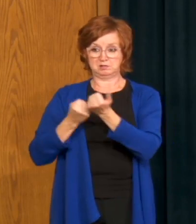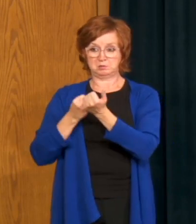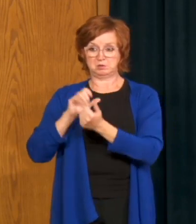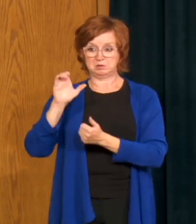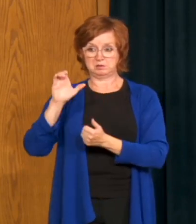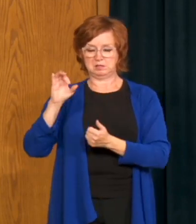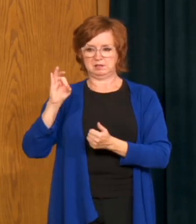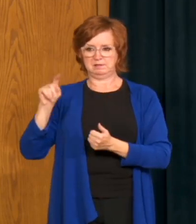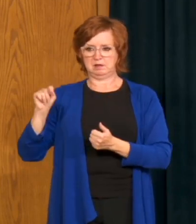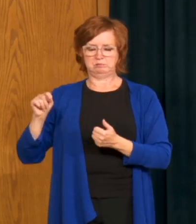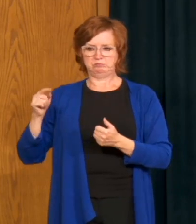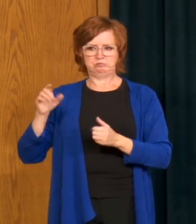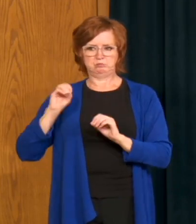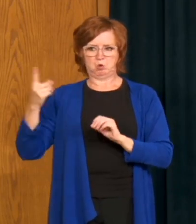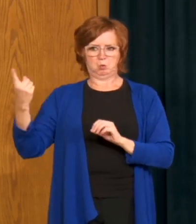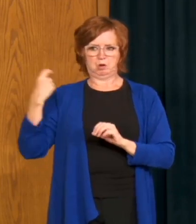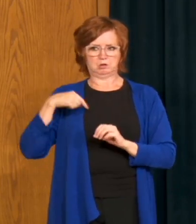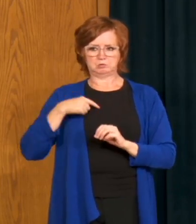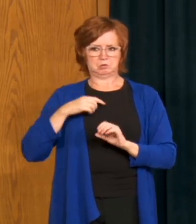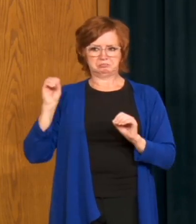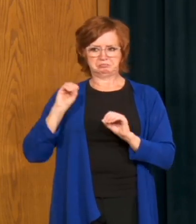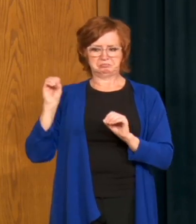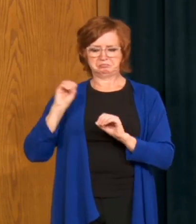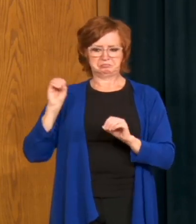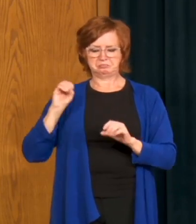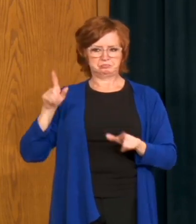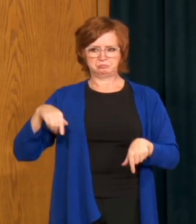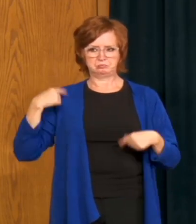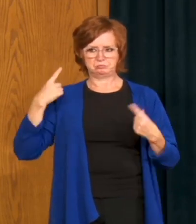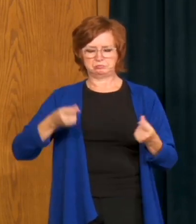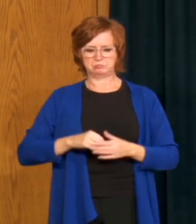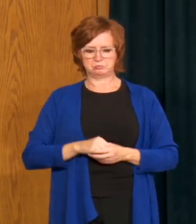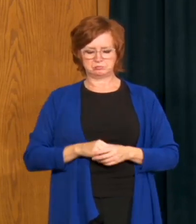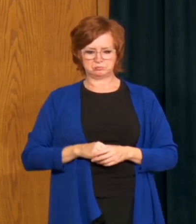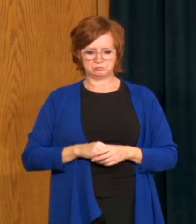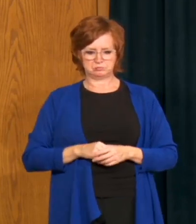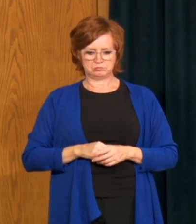has a decision to make. We have not been asked for a